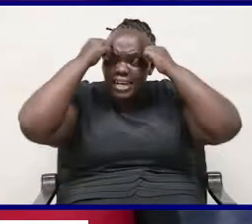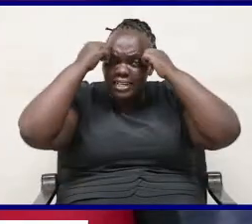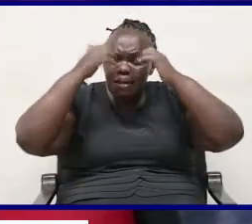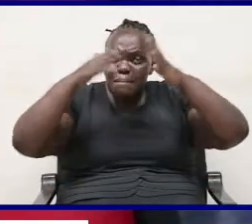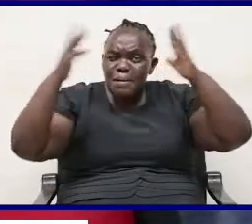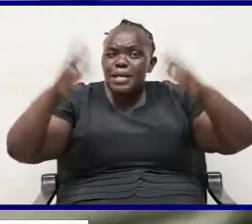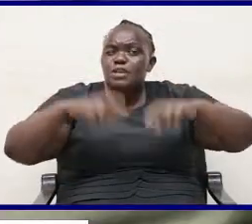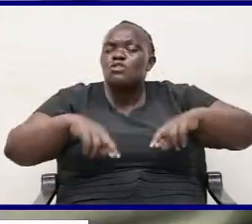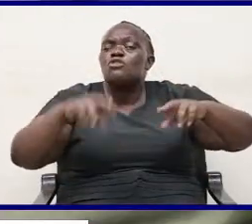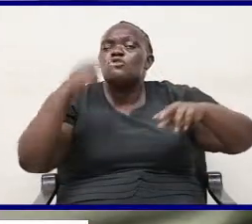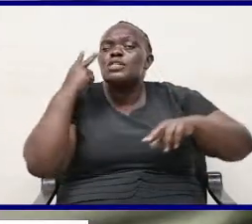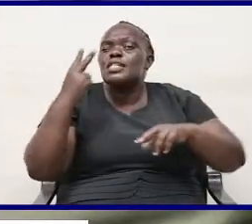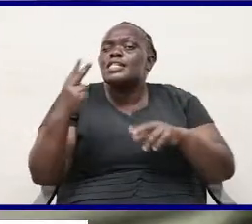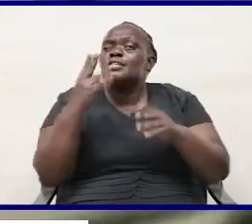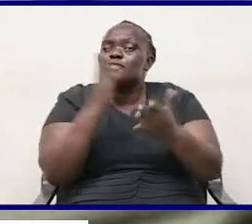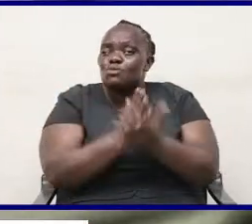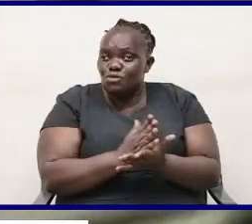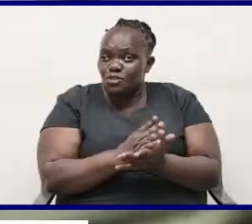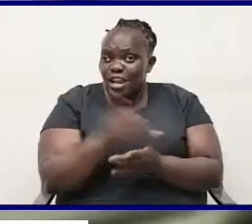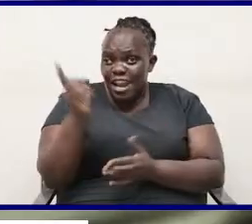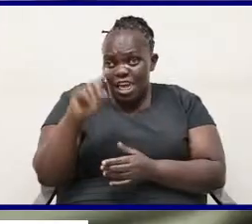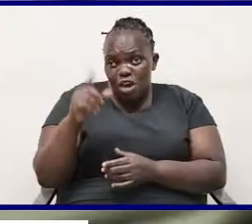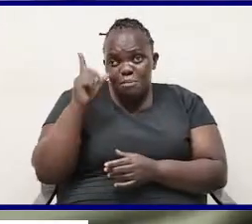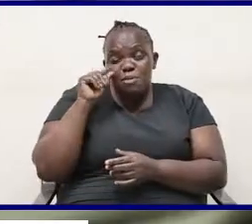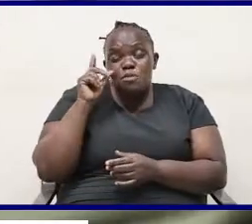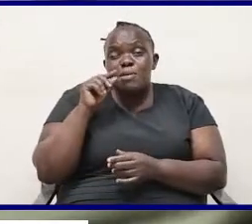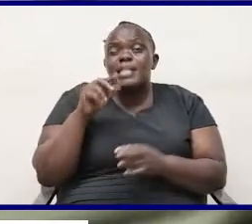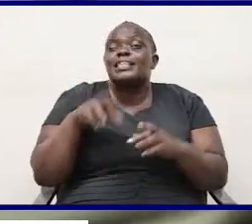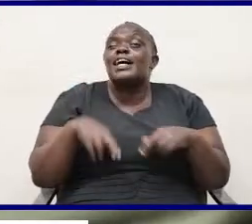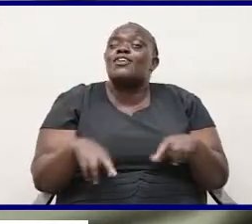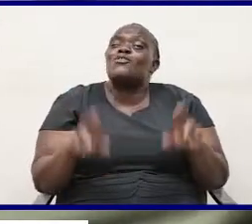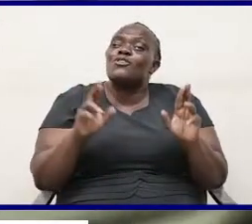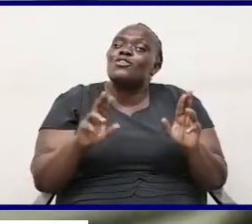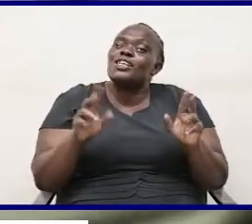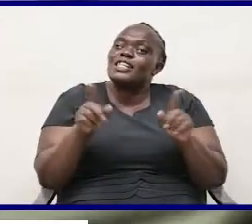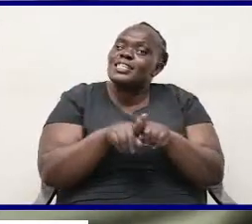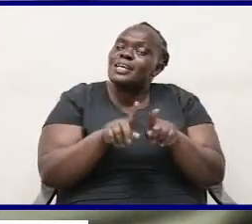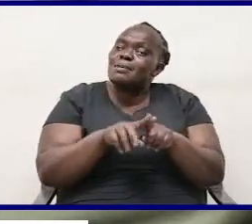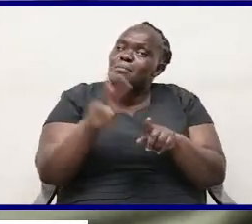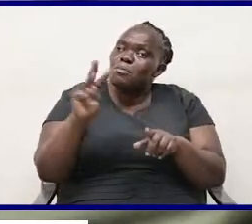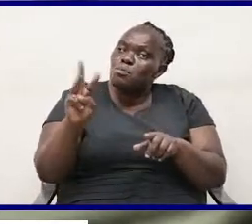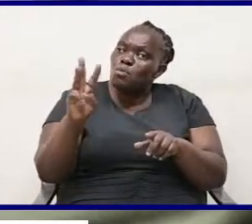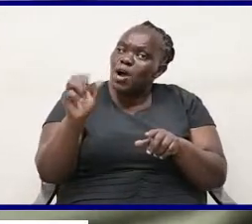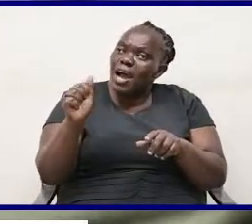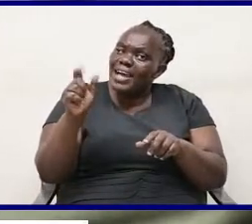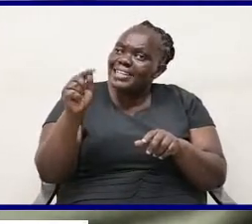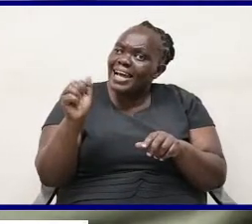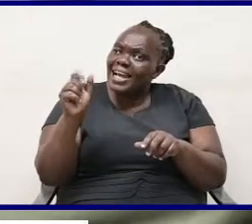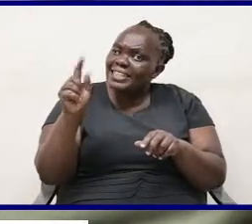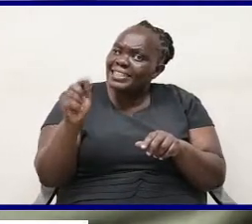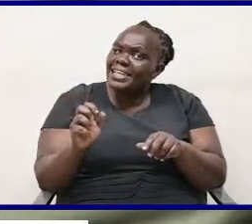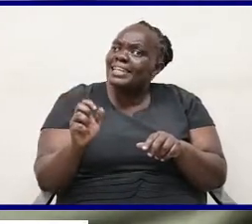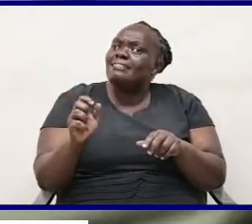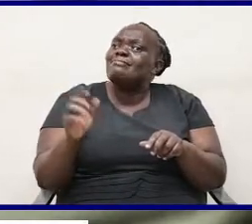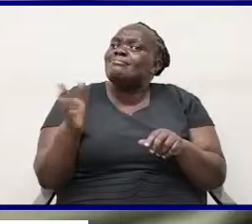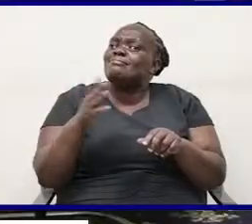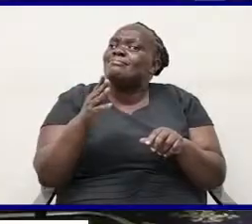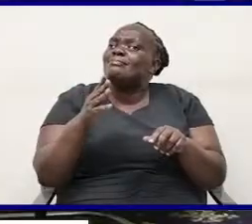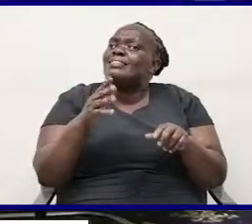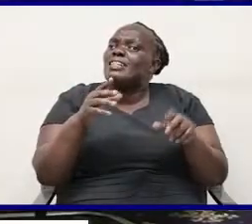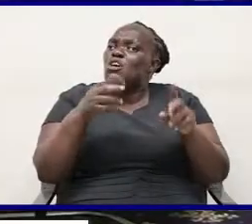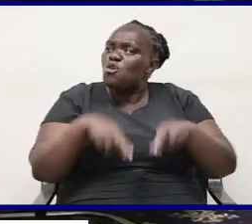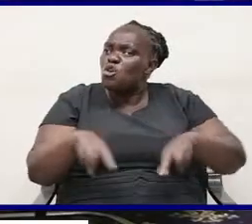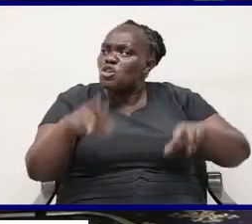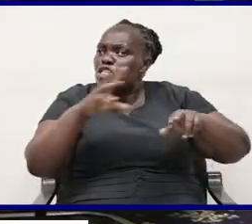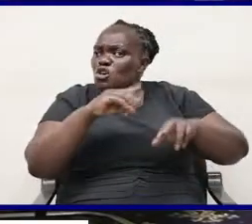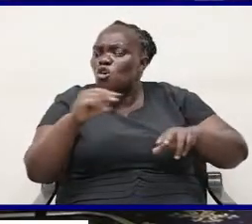big roads that you see, the Nairobi-Mombasa Road, Mwatate Taveta Road, the road